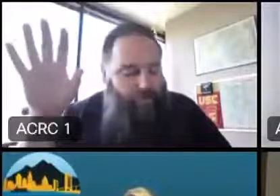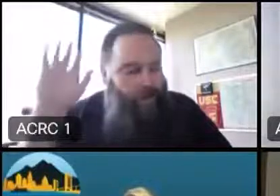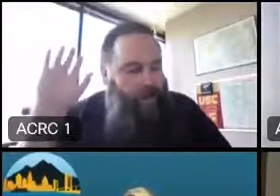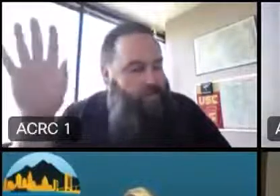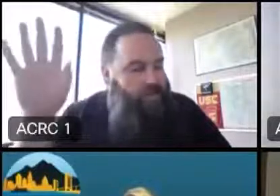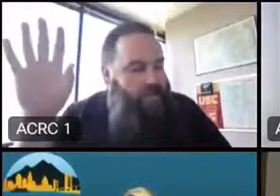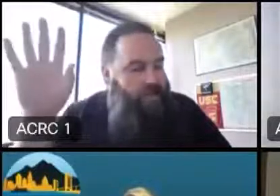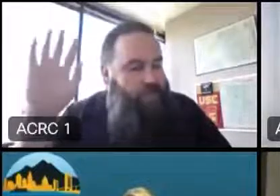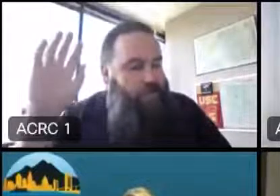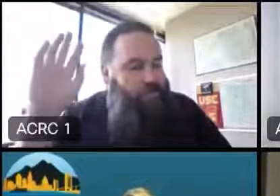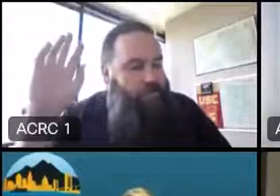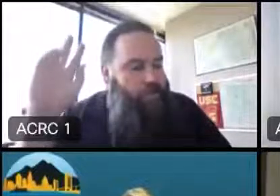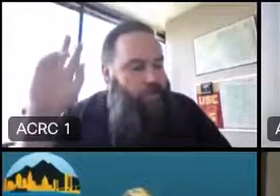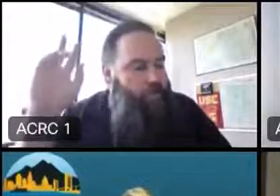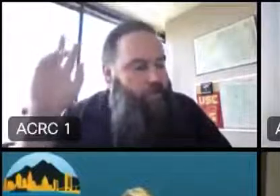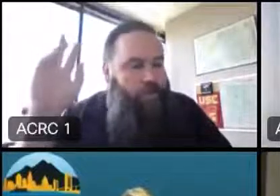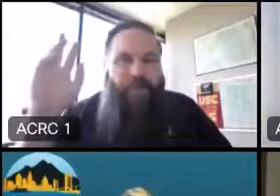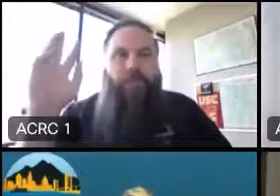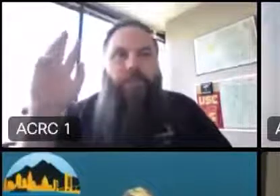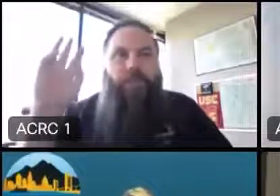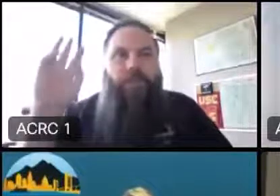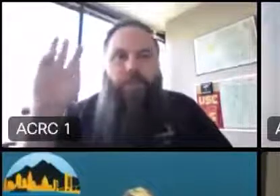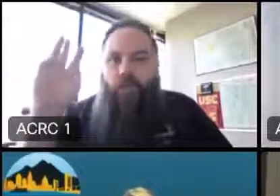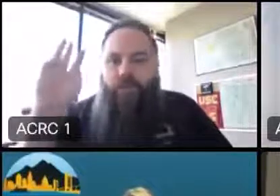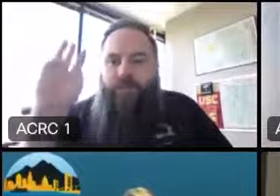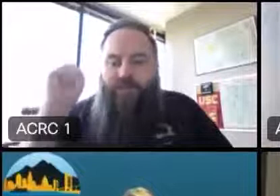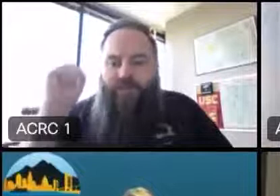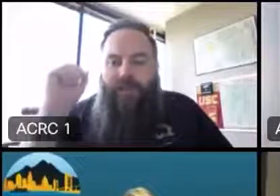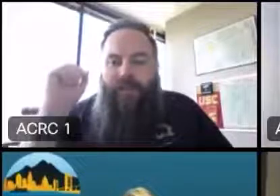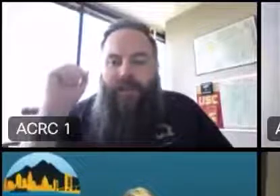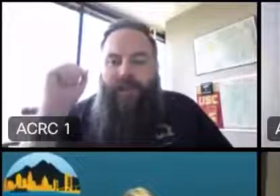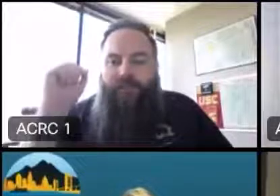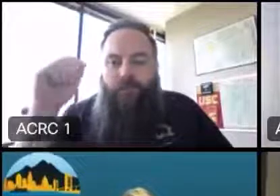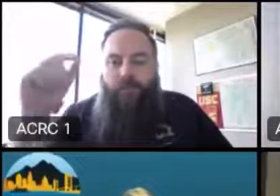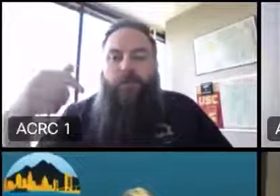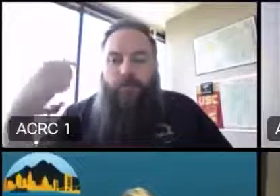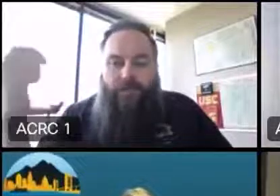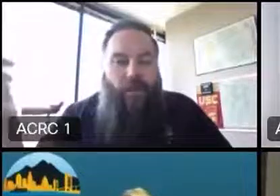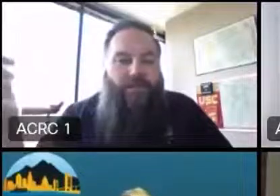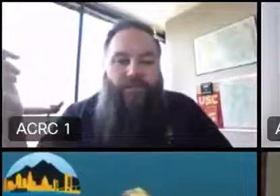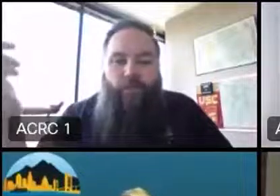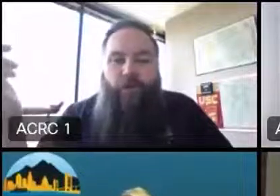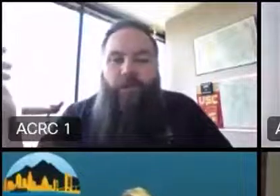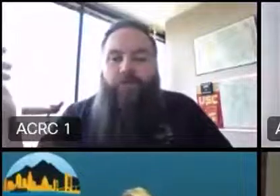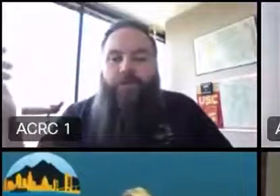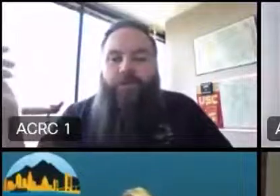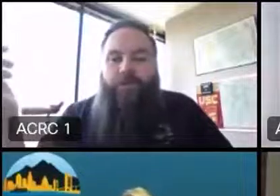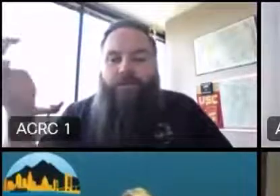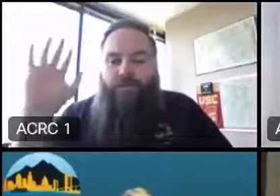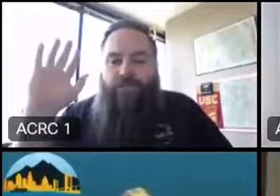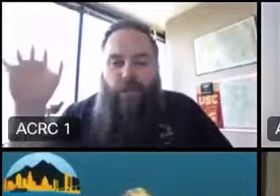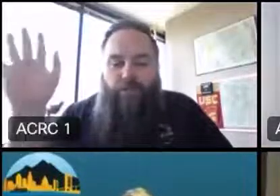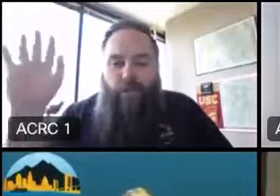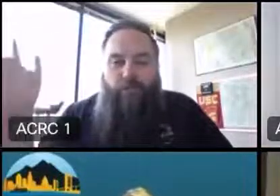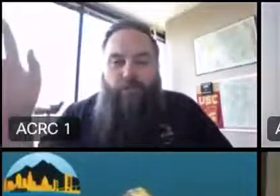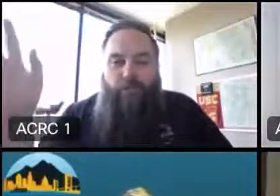exists. And I will just say, it appears that we were I think we were about the third largest regional center when it came to responses from our vendors. So